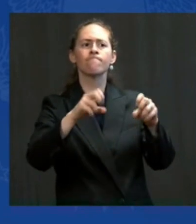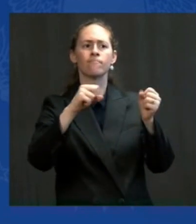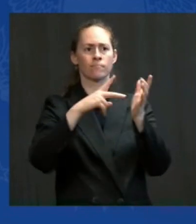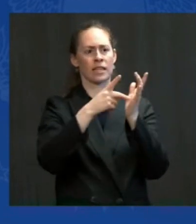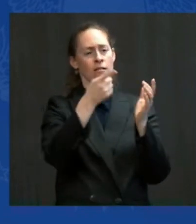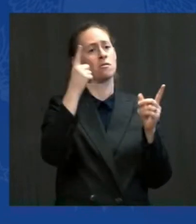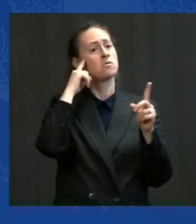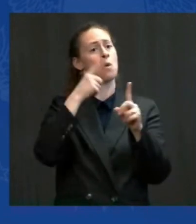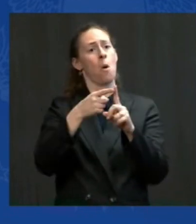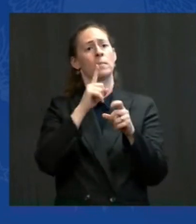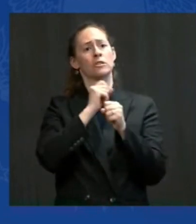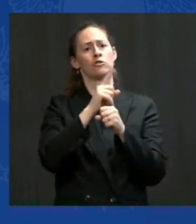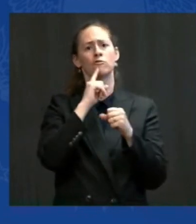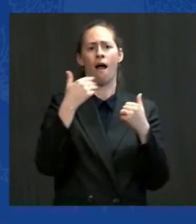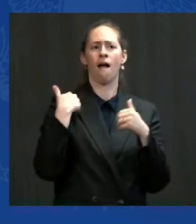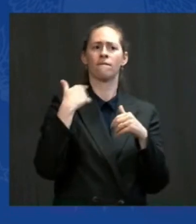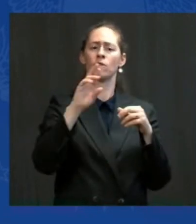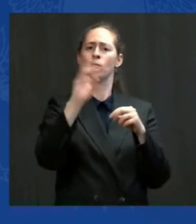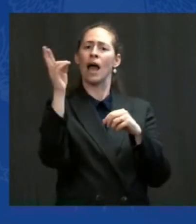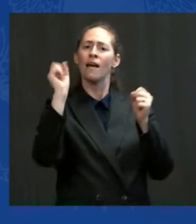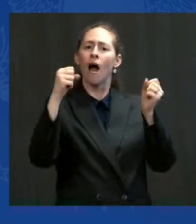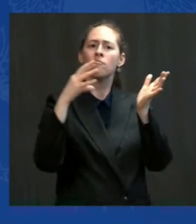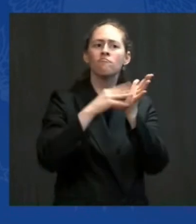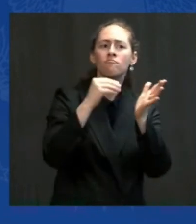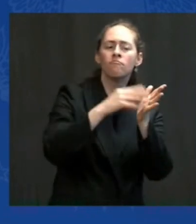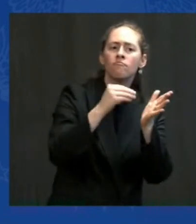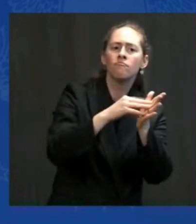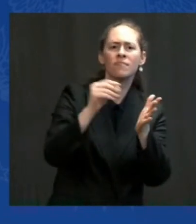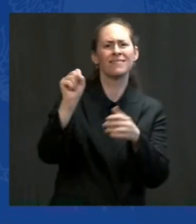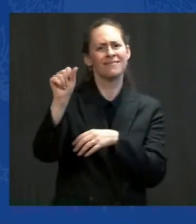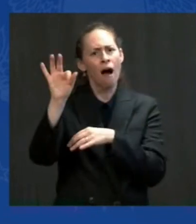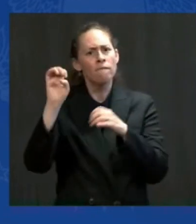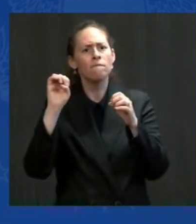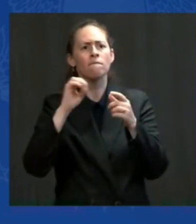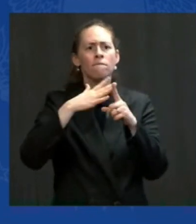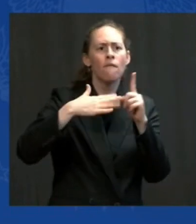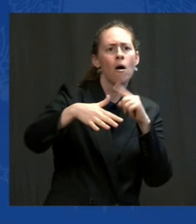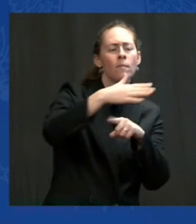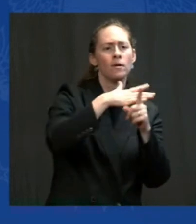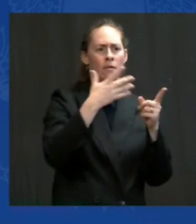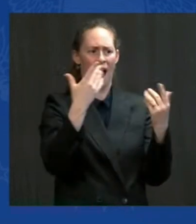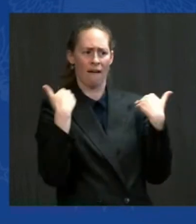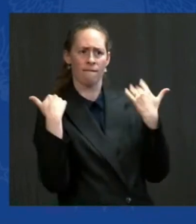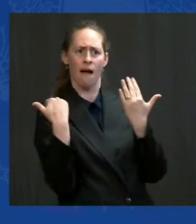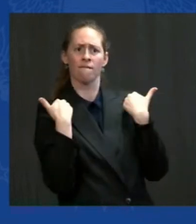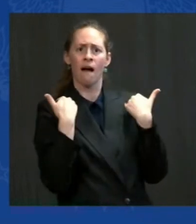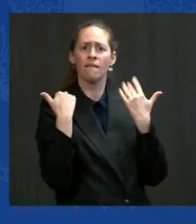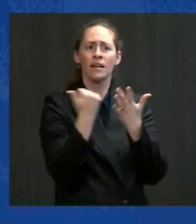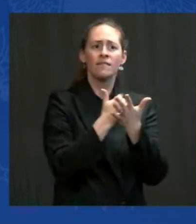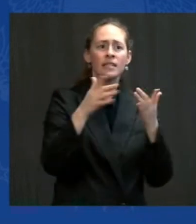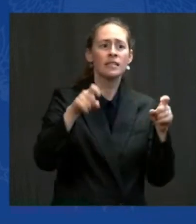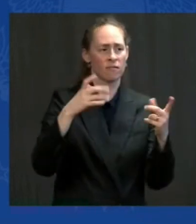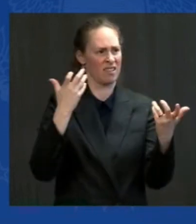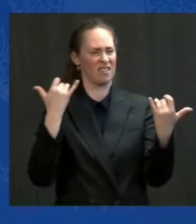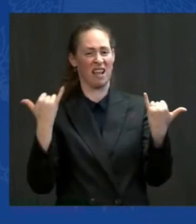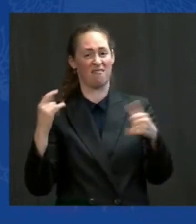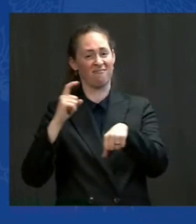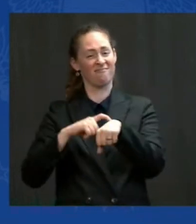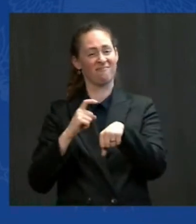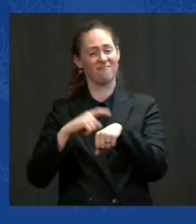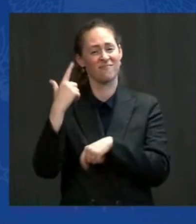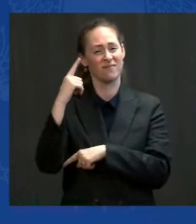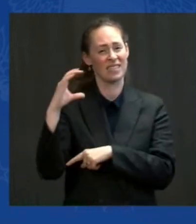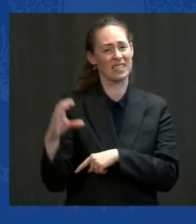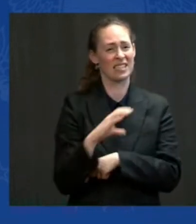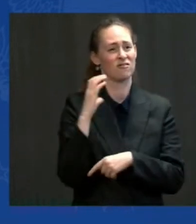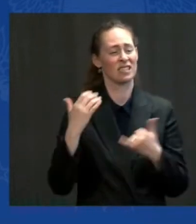students with labs and technology they need to be able to compete in the 21st century. Of course, an ability to take these jobs often